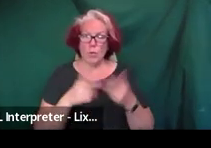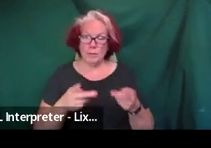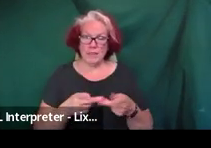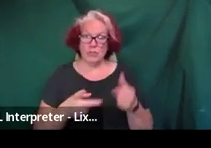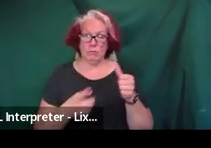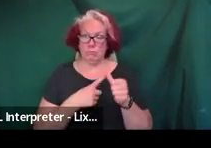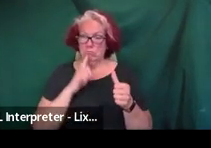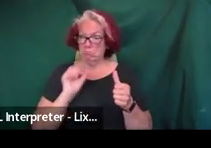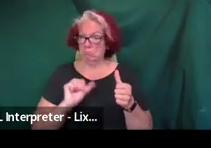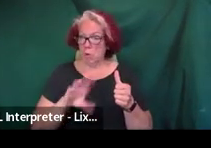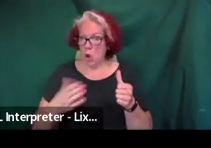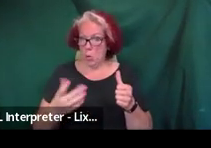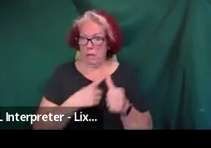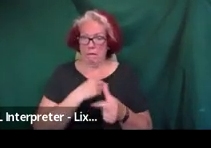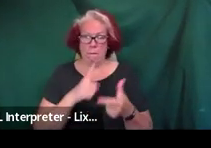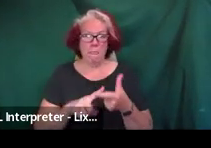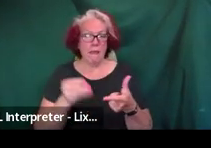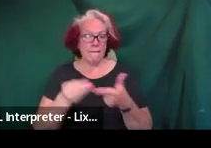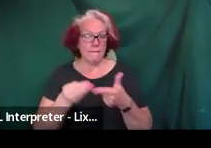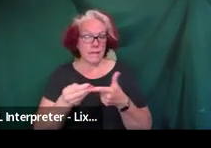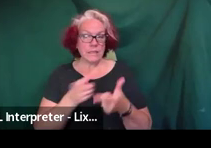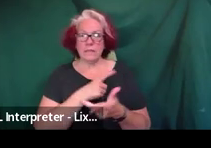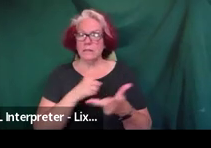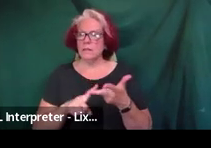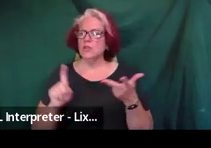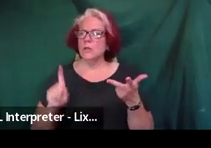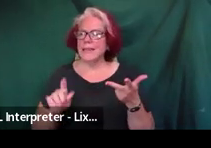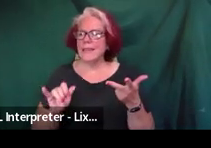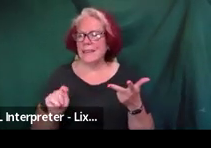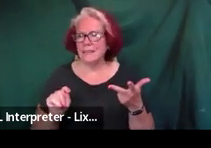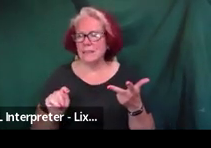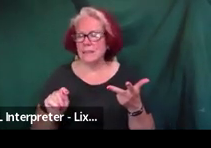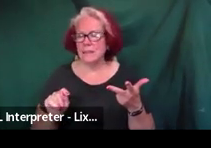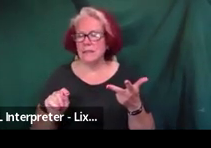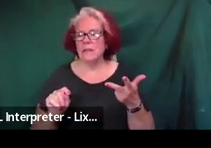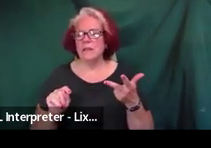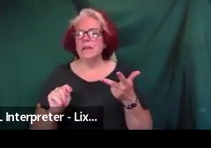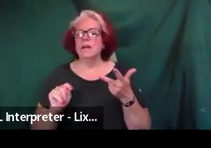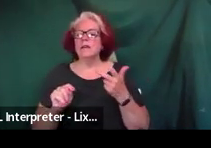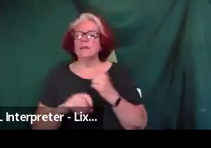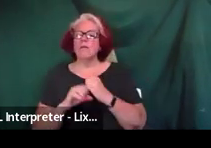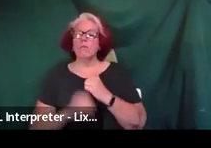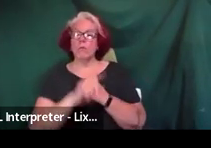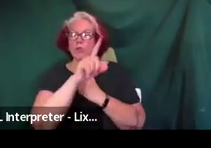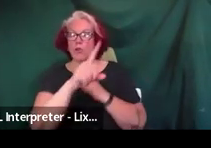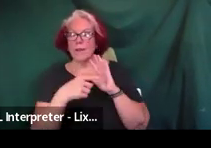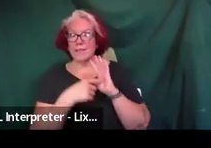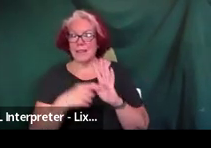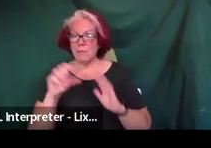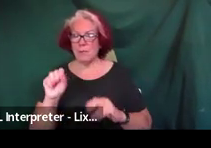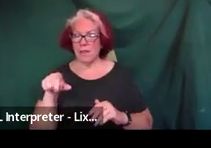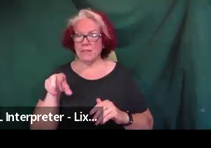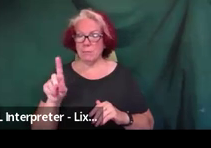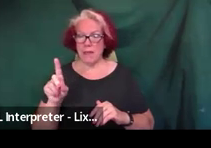really open? Is it funded? Is it needed? So taking a little bit further on your example of SPED, Dr.